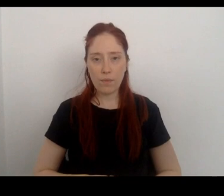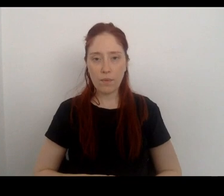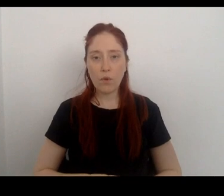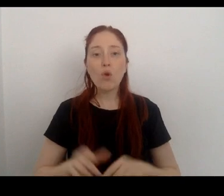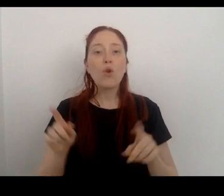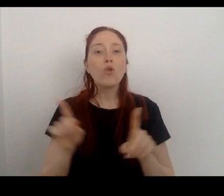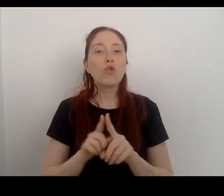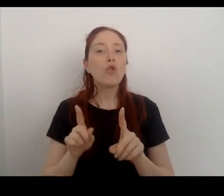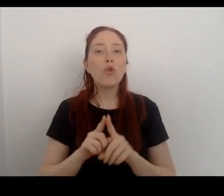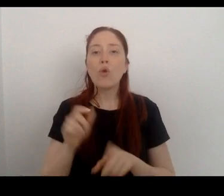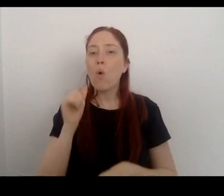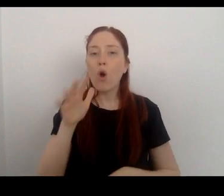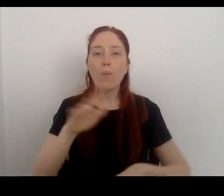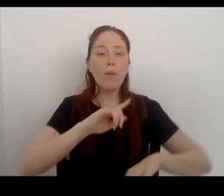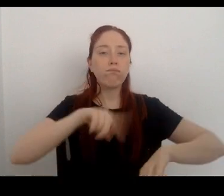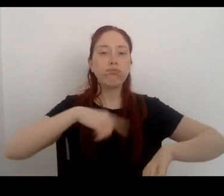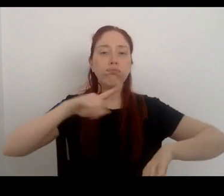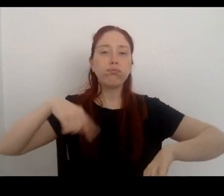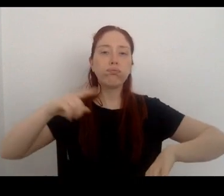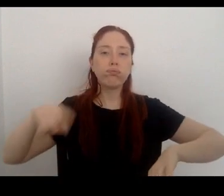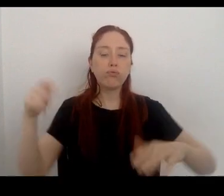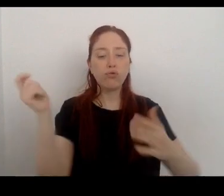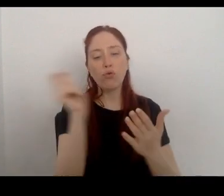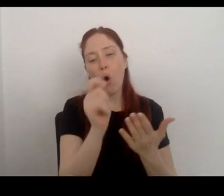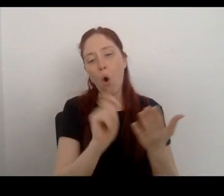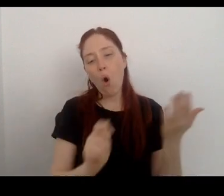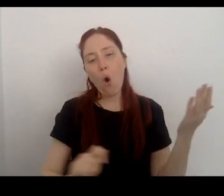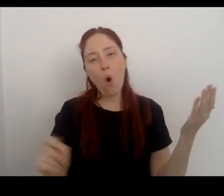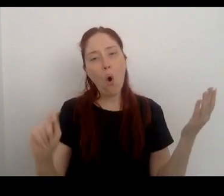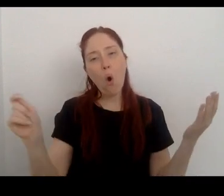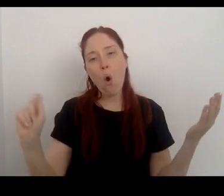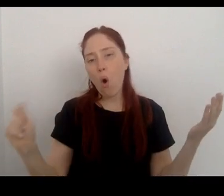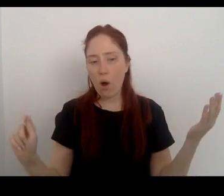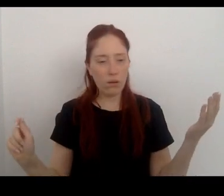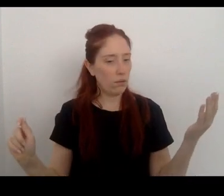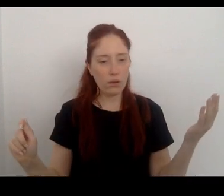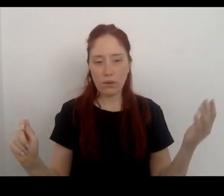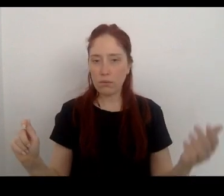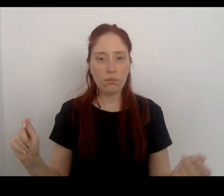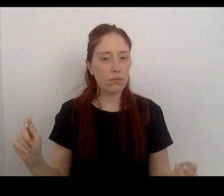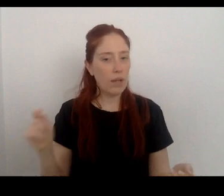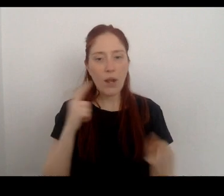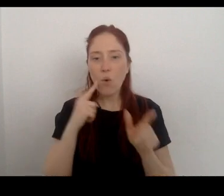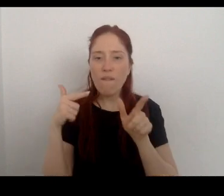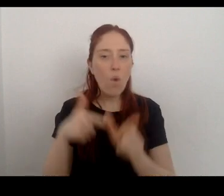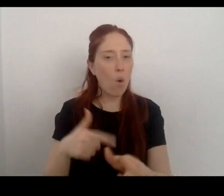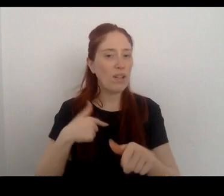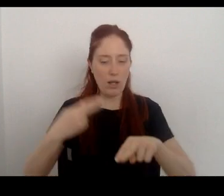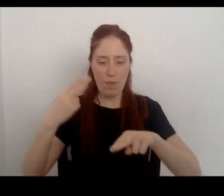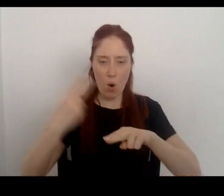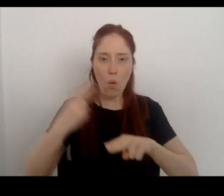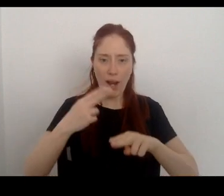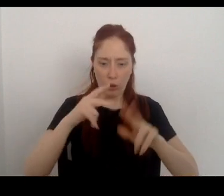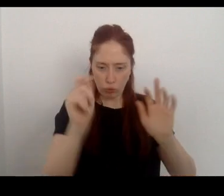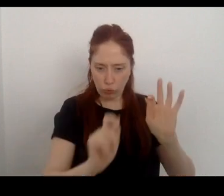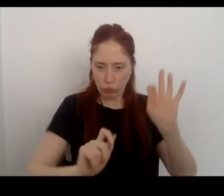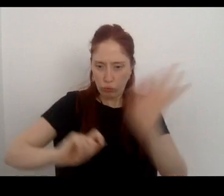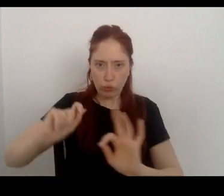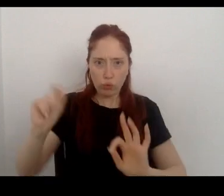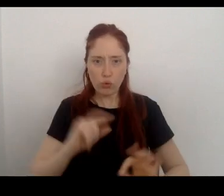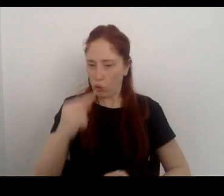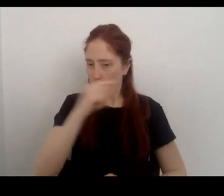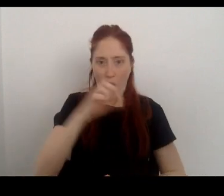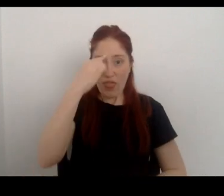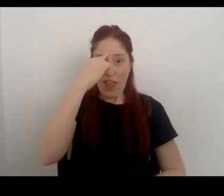they'll tend to galvanize and hone our eye-hand coordination. Mm-hmm. I think with these drawings too, there's a sense you can allow